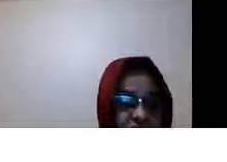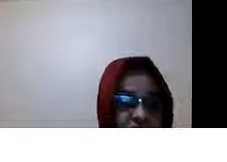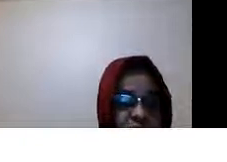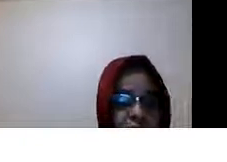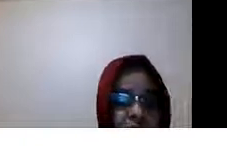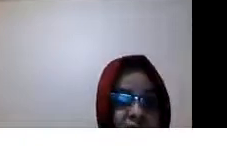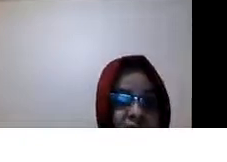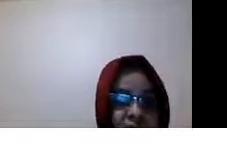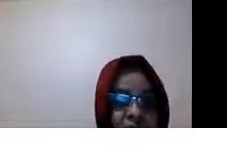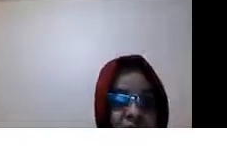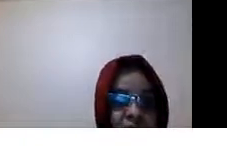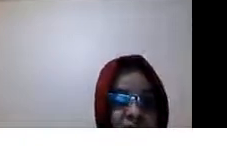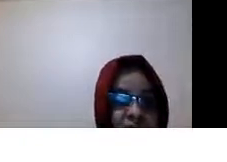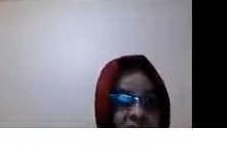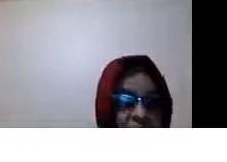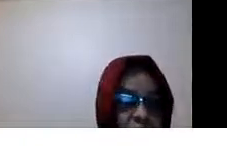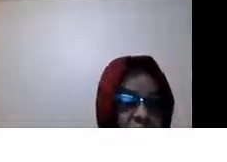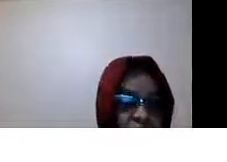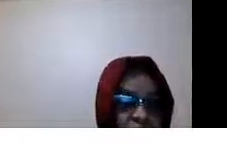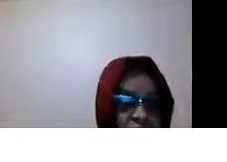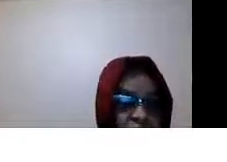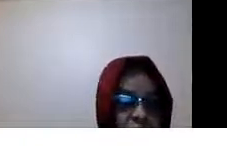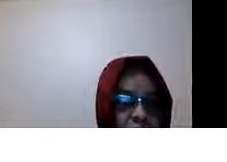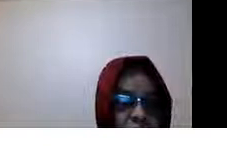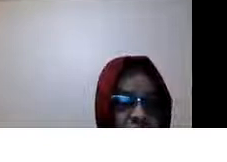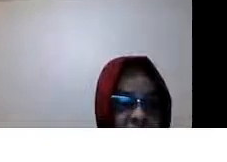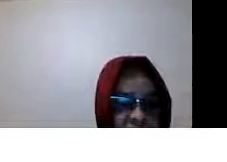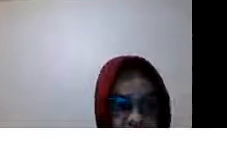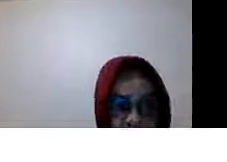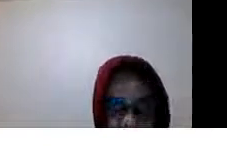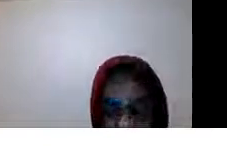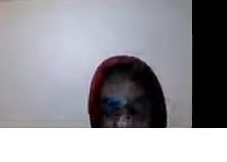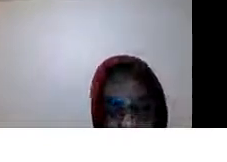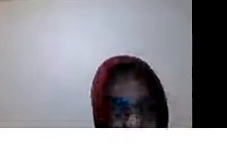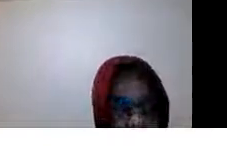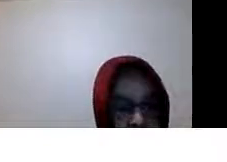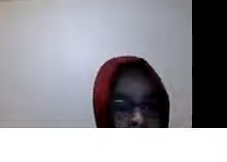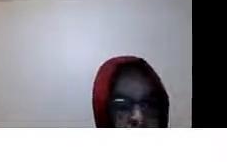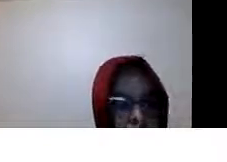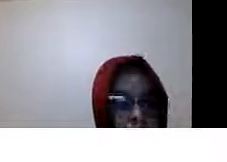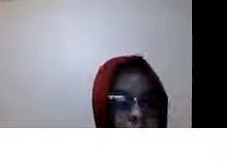needs. They have been asked about their health problems, but nothing on their needs.